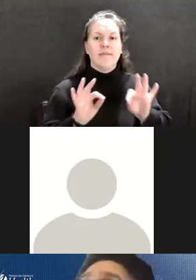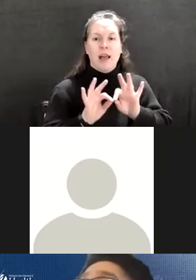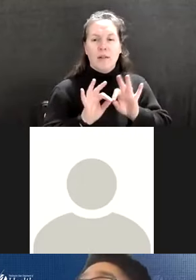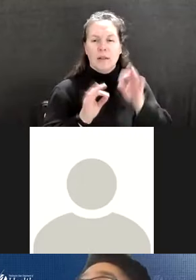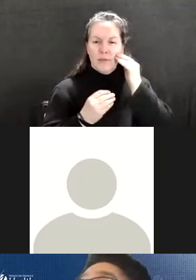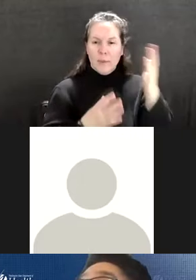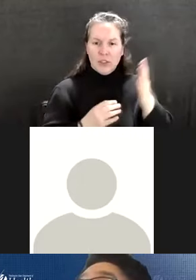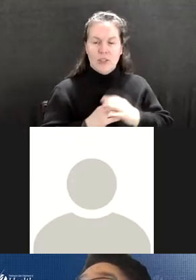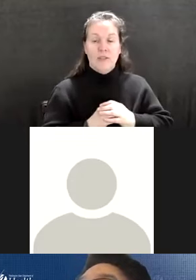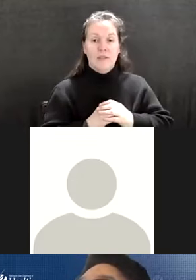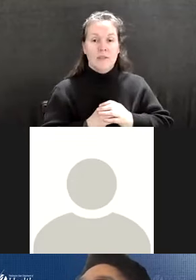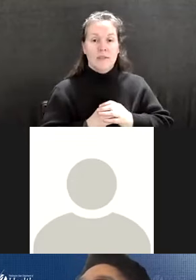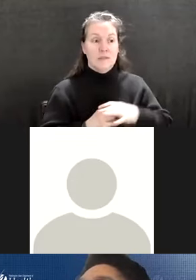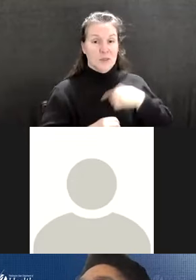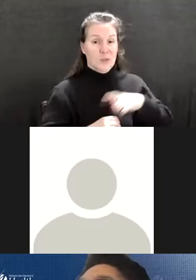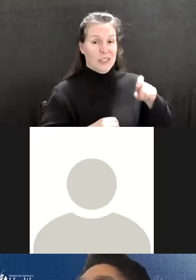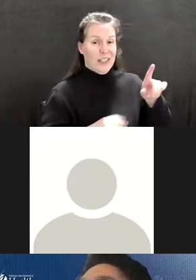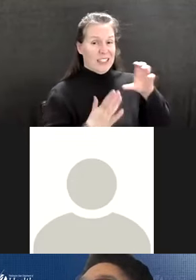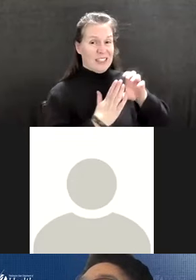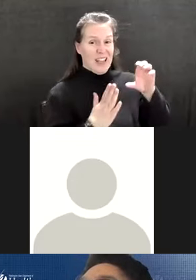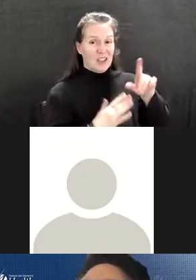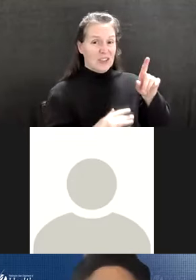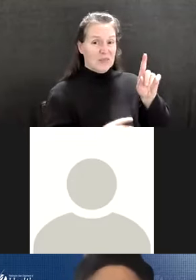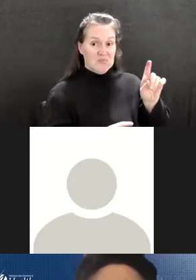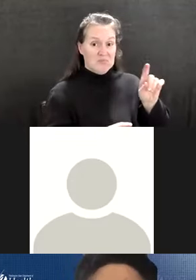So do we need this section at all?